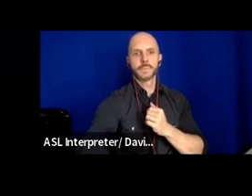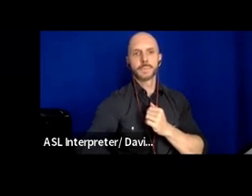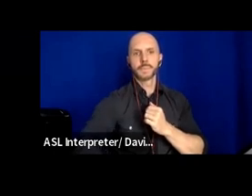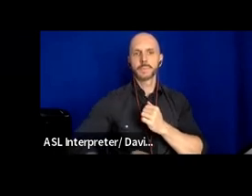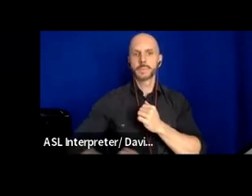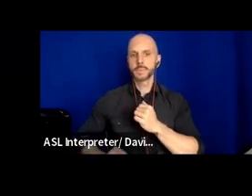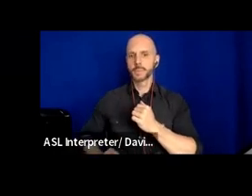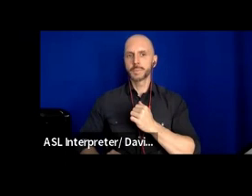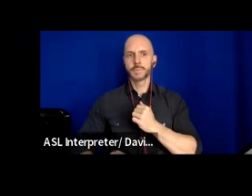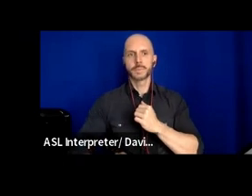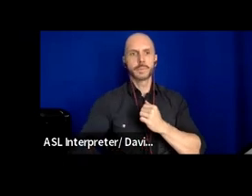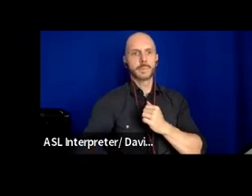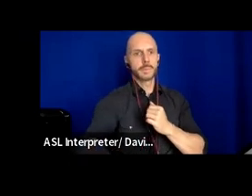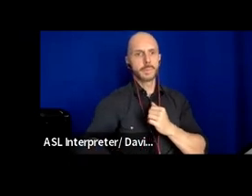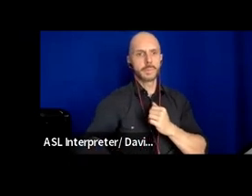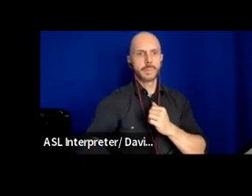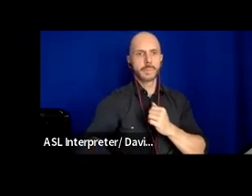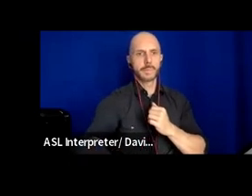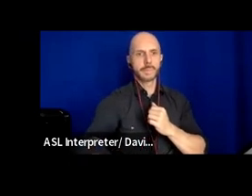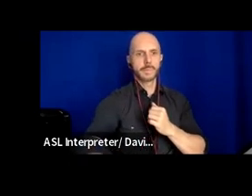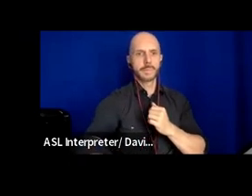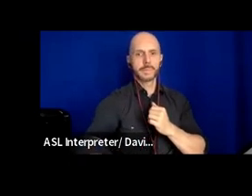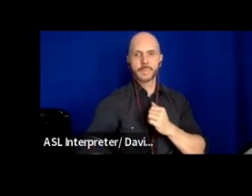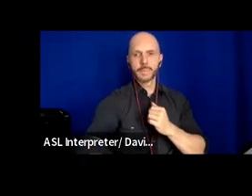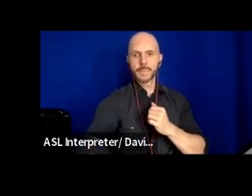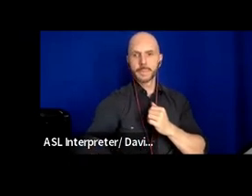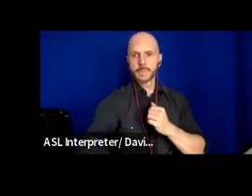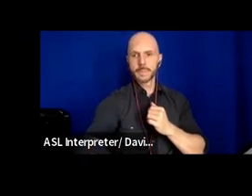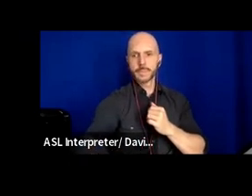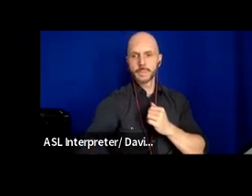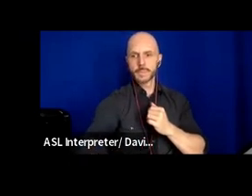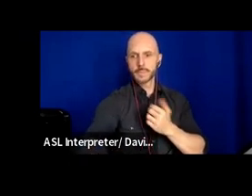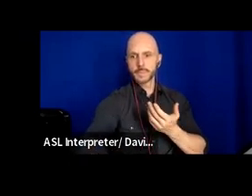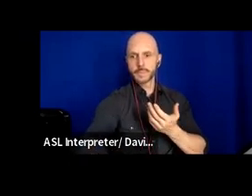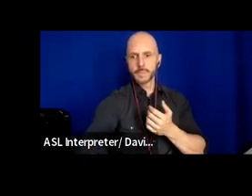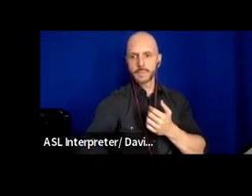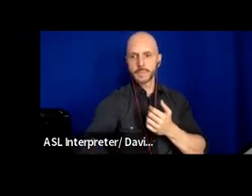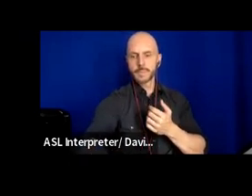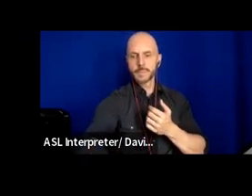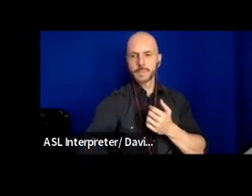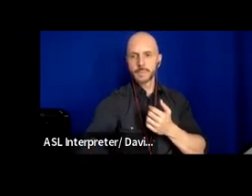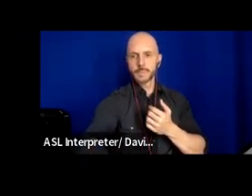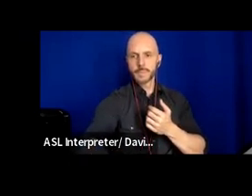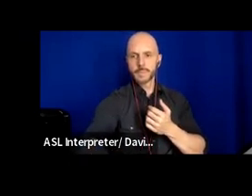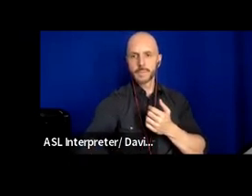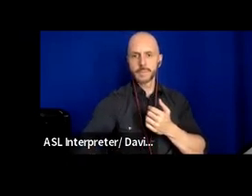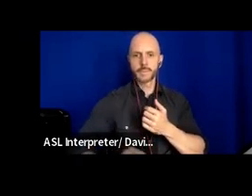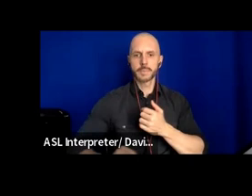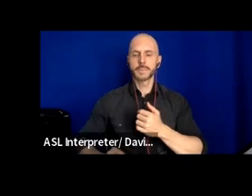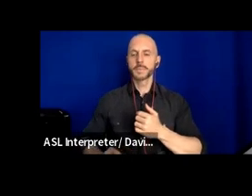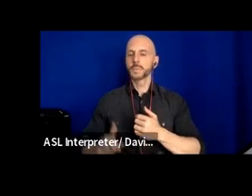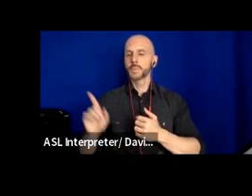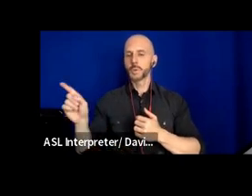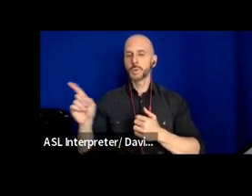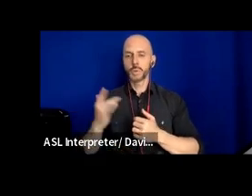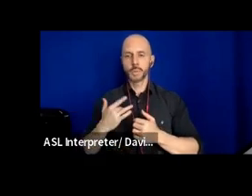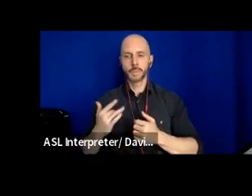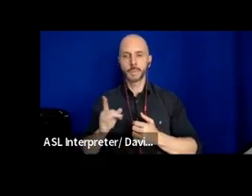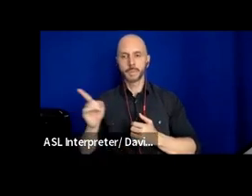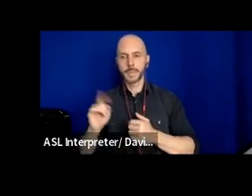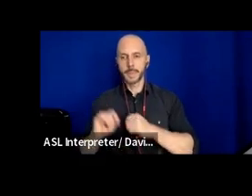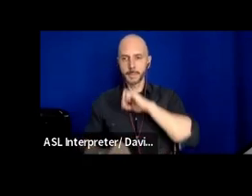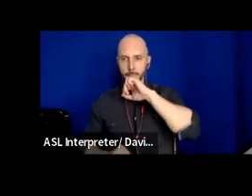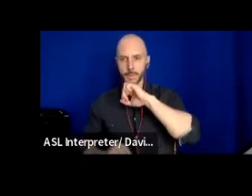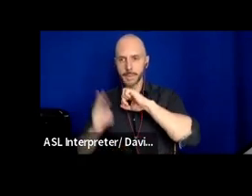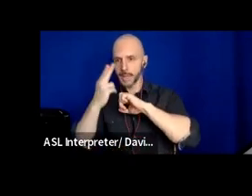consequence to do whatever they wanted with those folks, right? And so as a result, you see this all around the world, in the global South particularly, and the